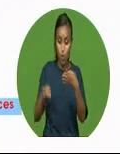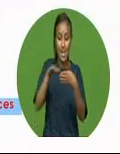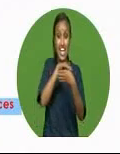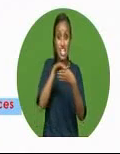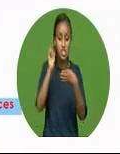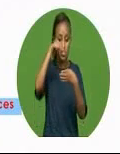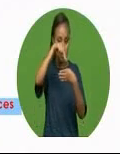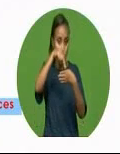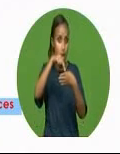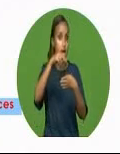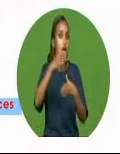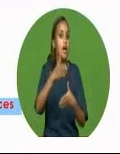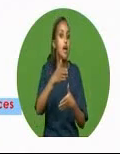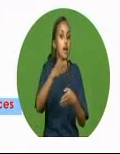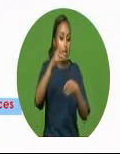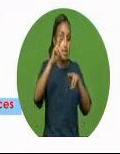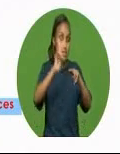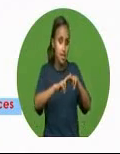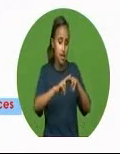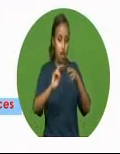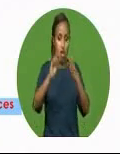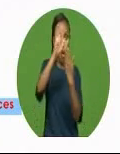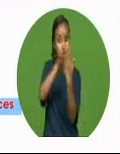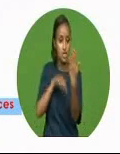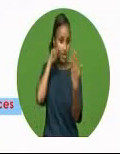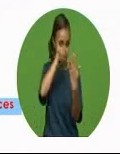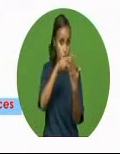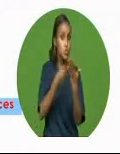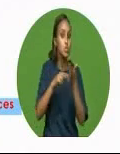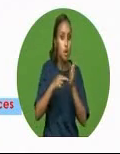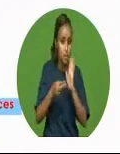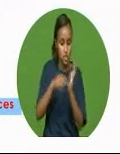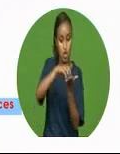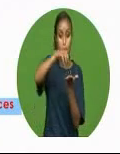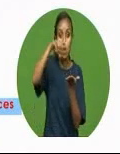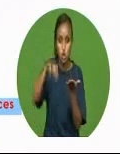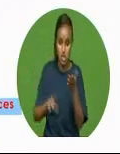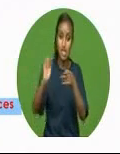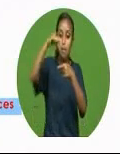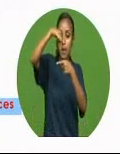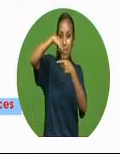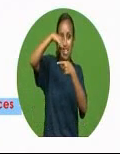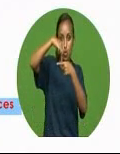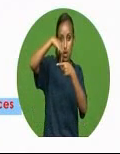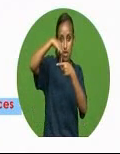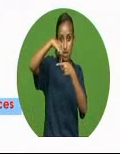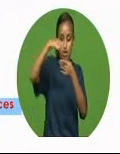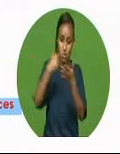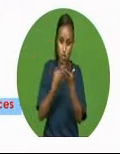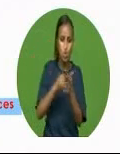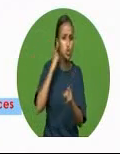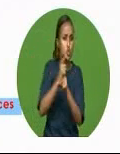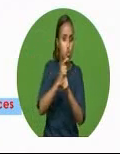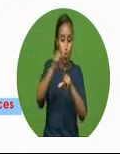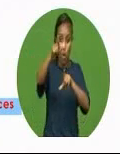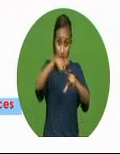Draw the edge view by setting an auxiliary view which is projected perpendicularly to